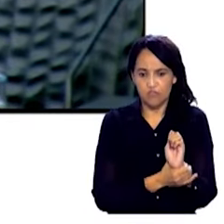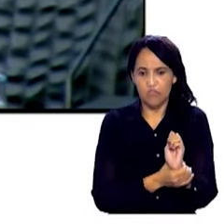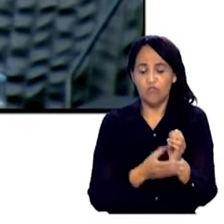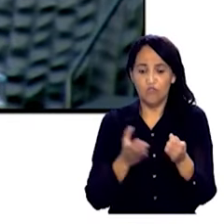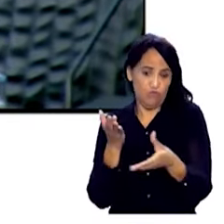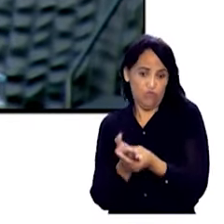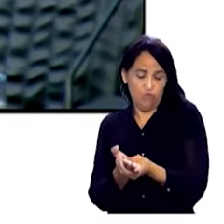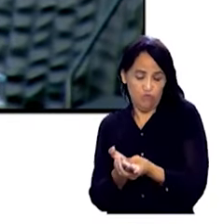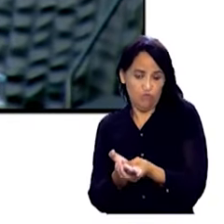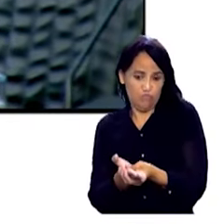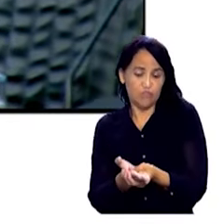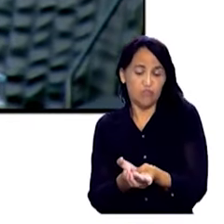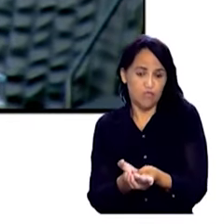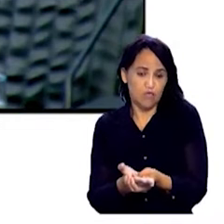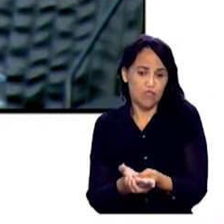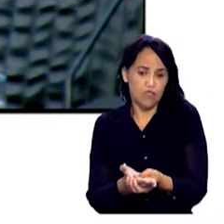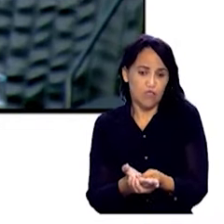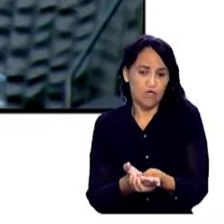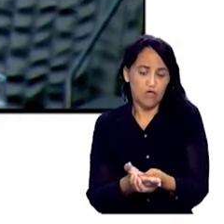State